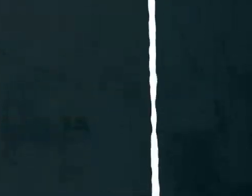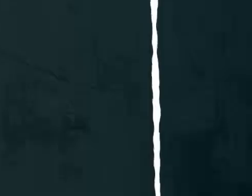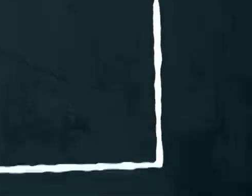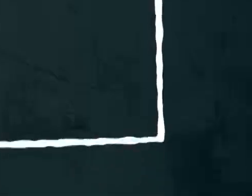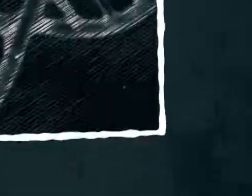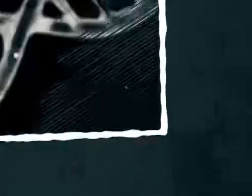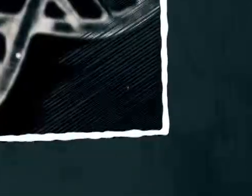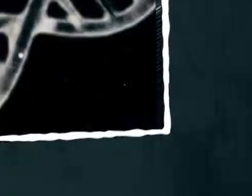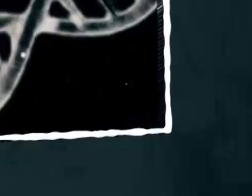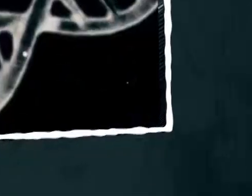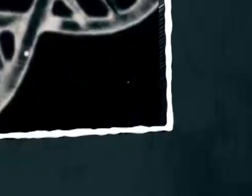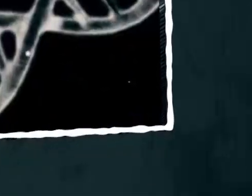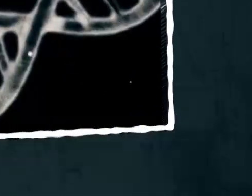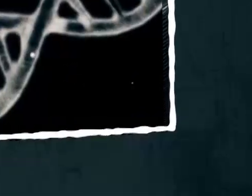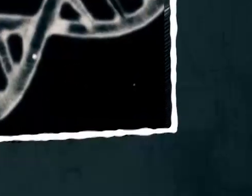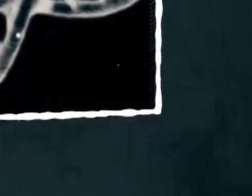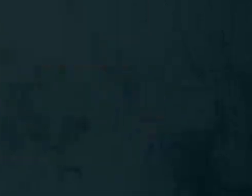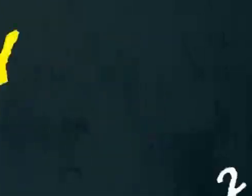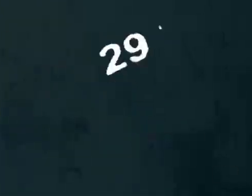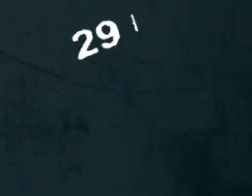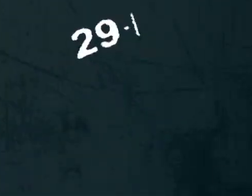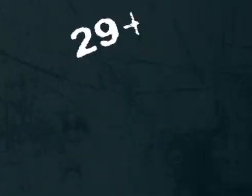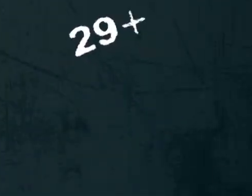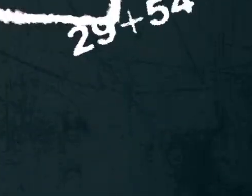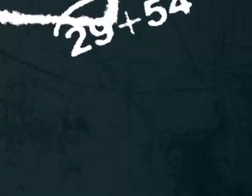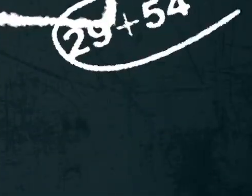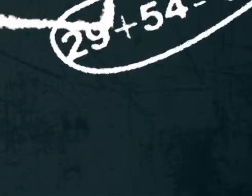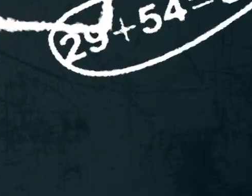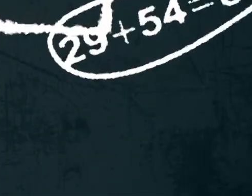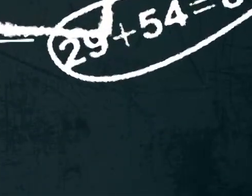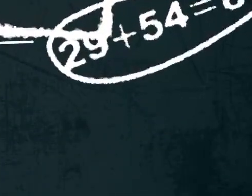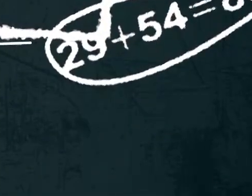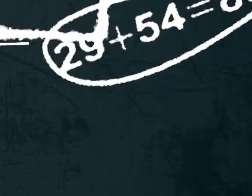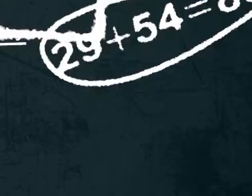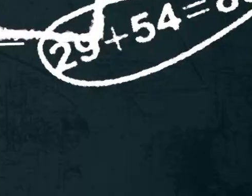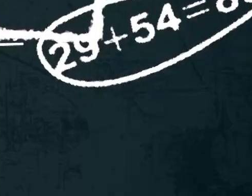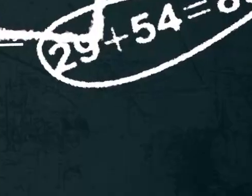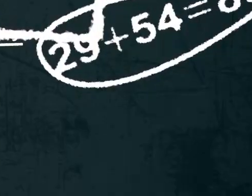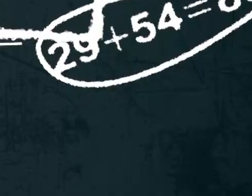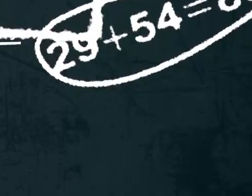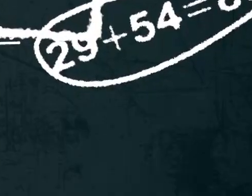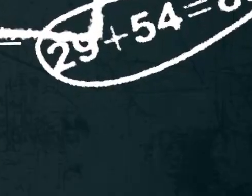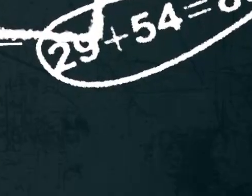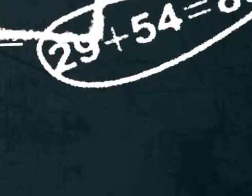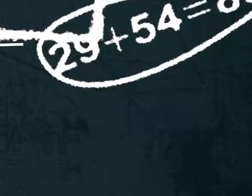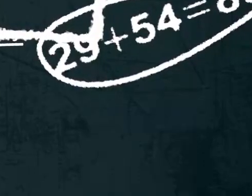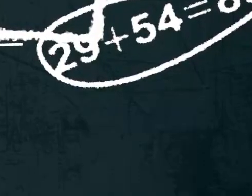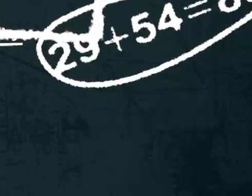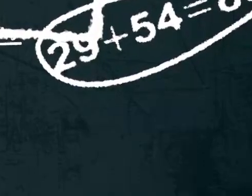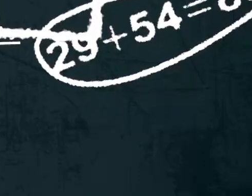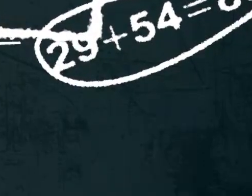Welcome to Study Time, a televised home learning program produced by Rwanda Basic Education Board.